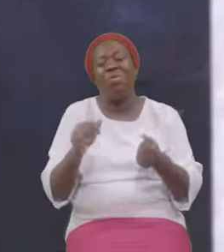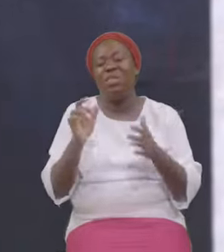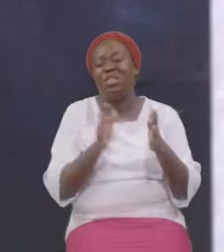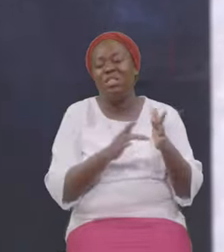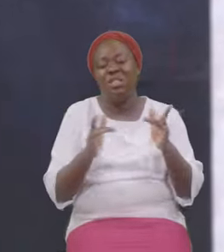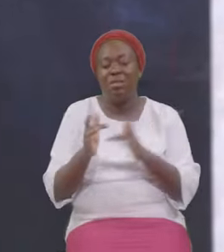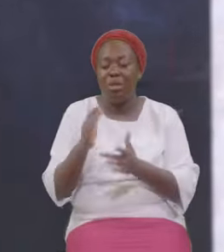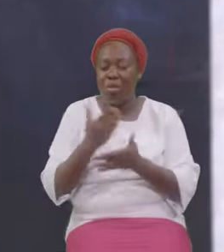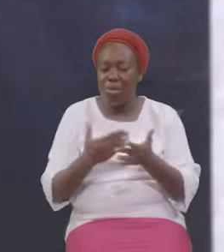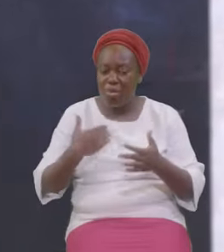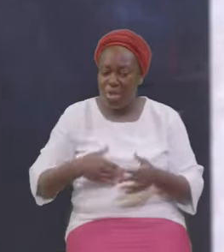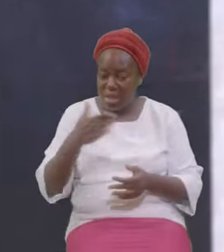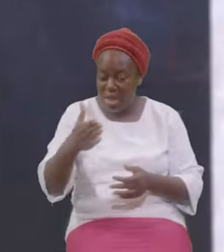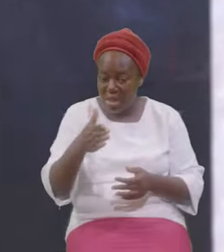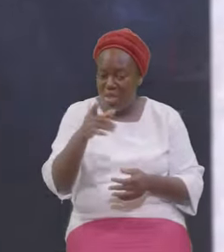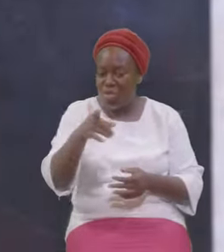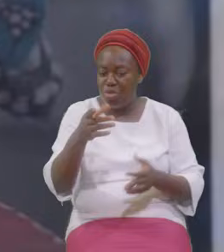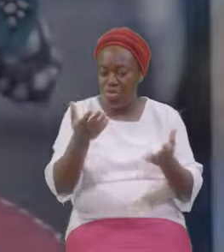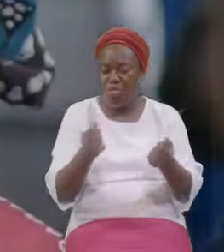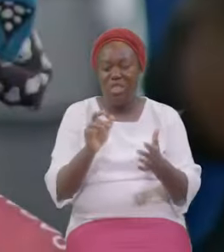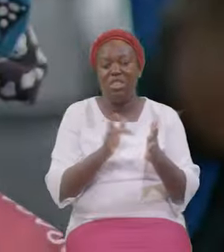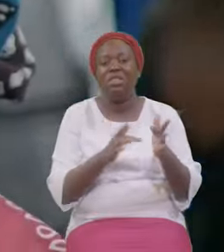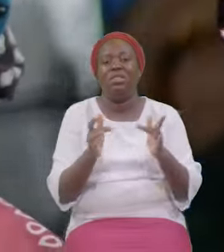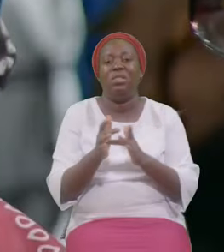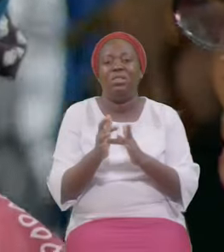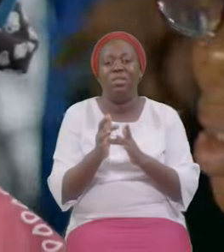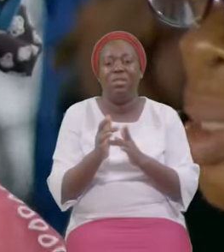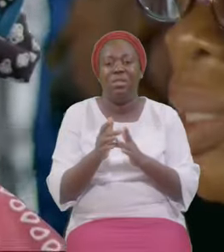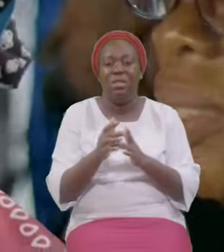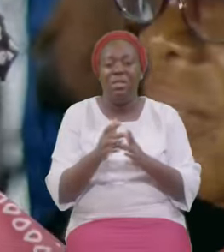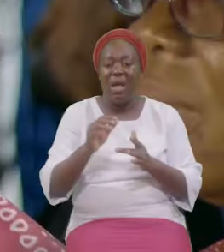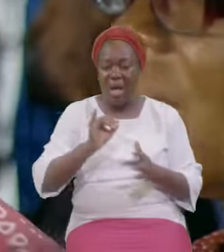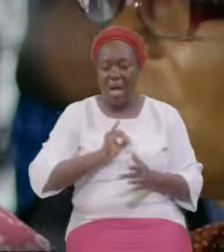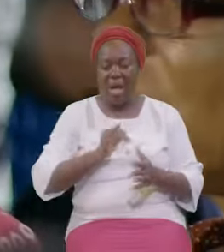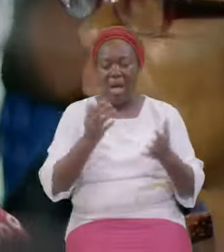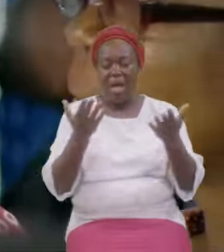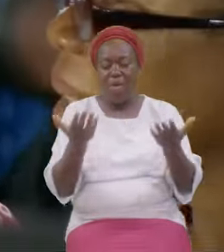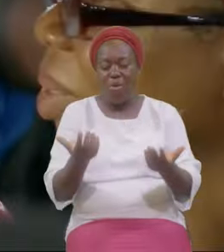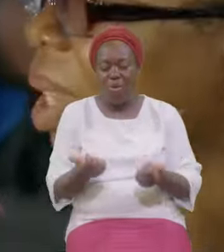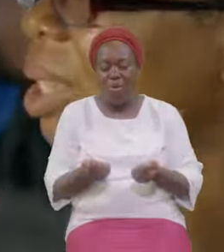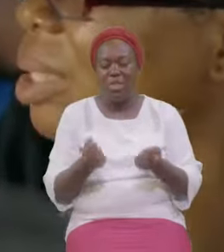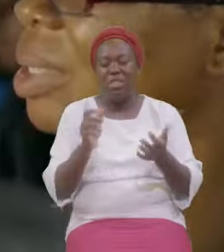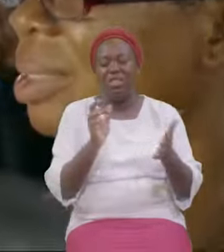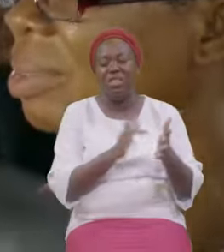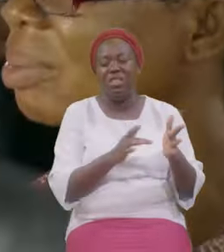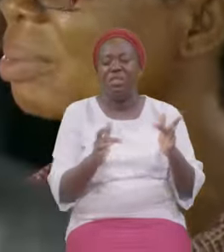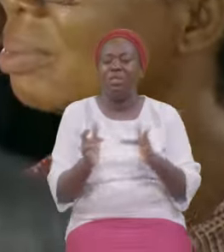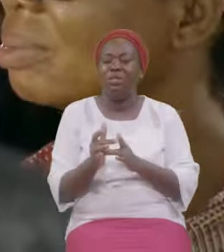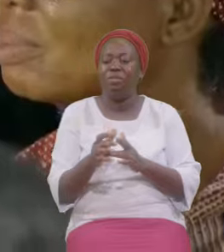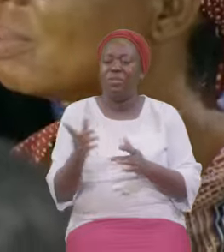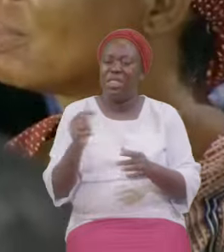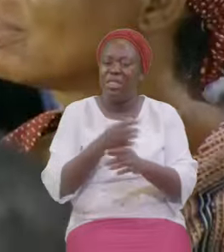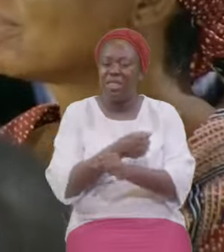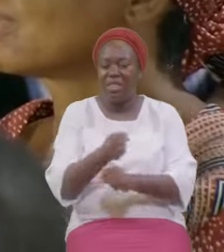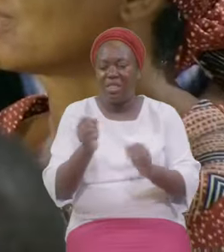you want Jesus. I want Jesus. The Savior, I want